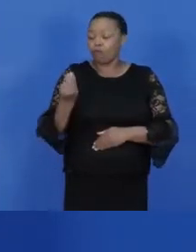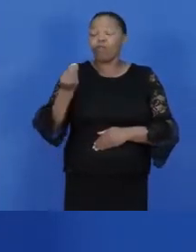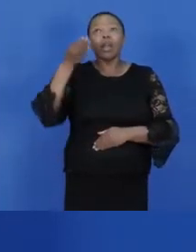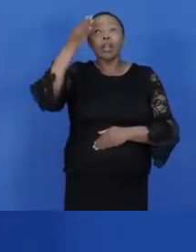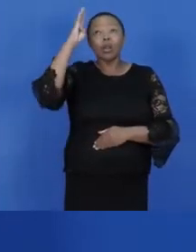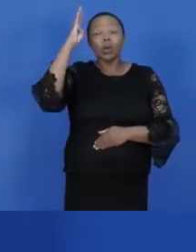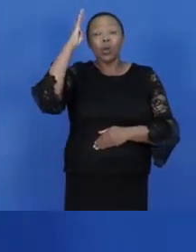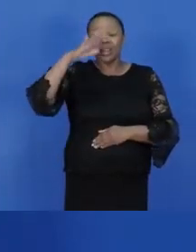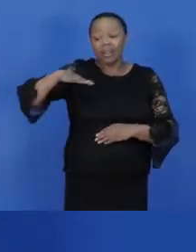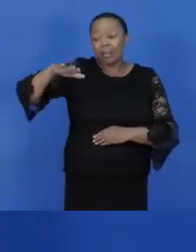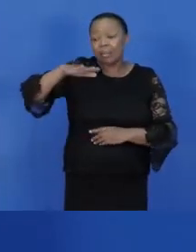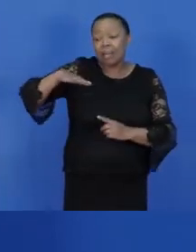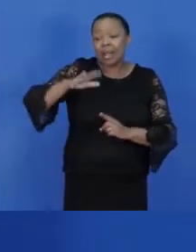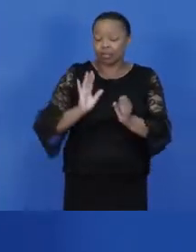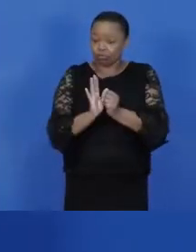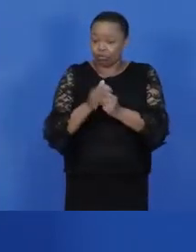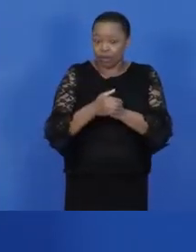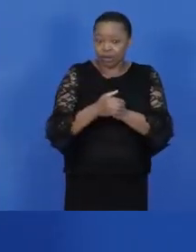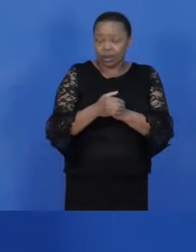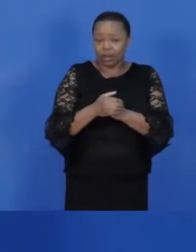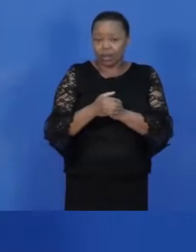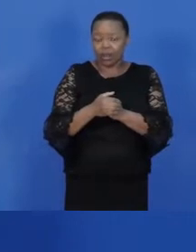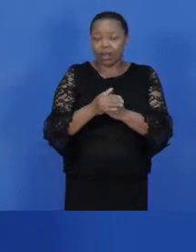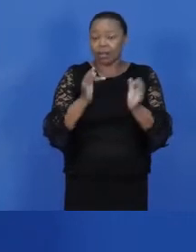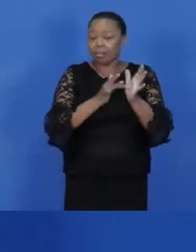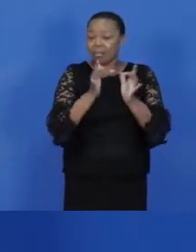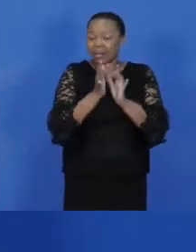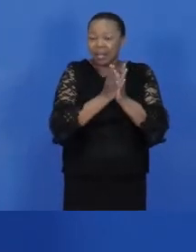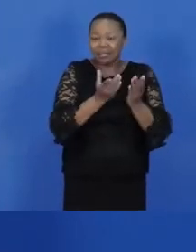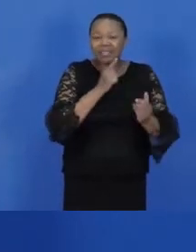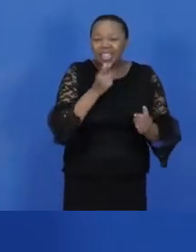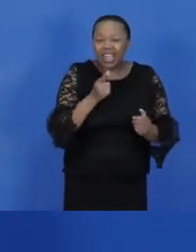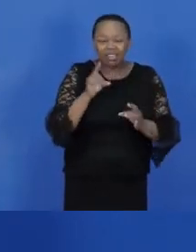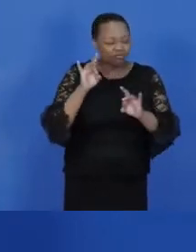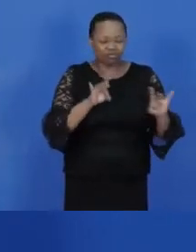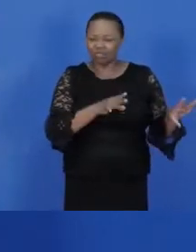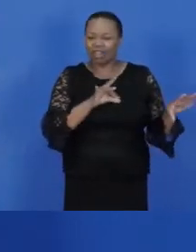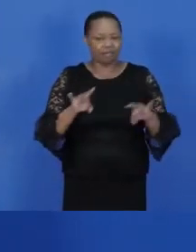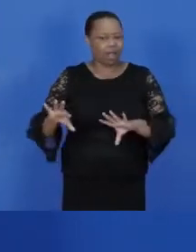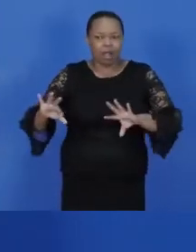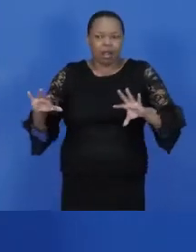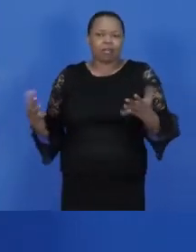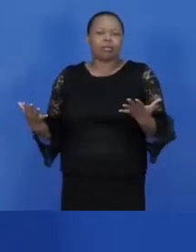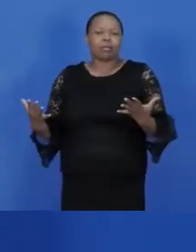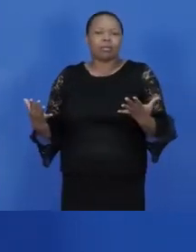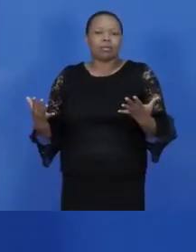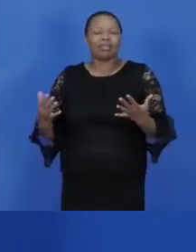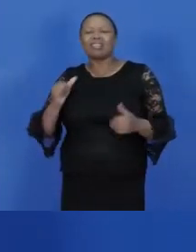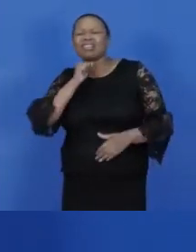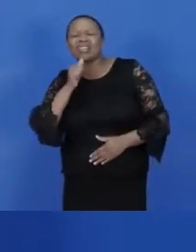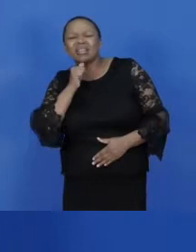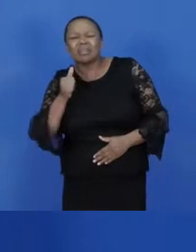we find God as our shelter, is the word of God is saying, we are not going to suffer. It doesn't matter where you are right